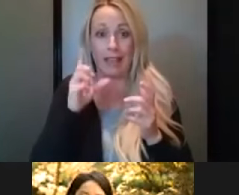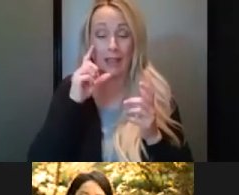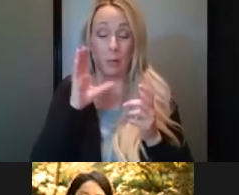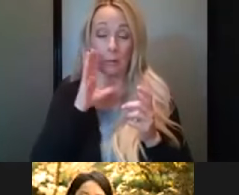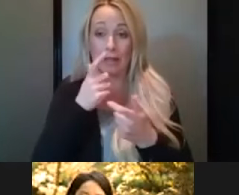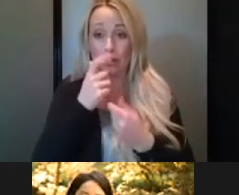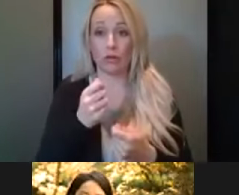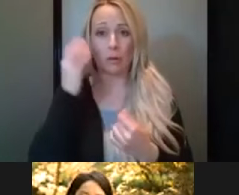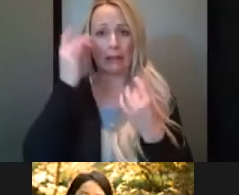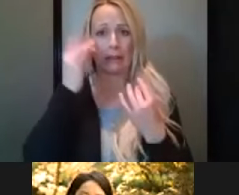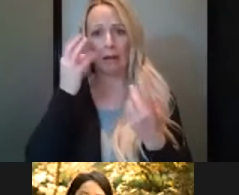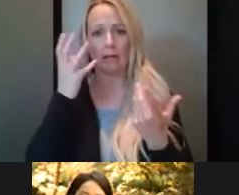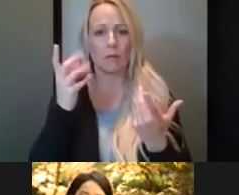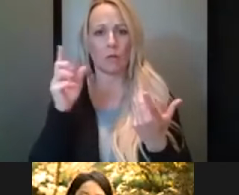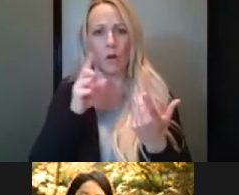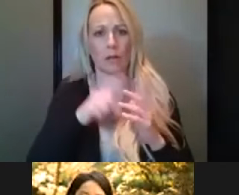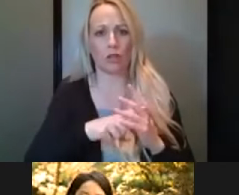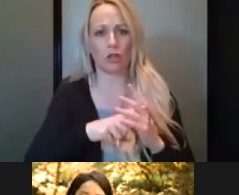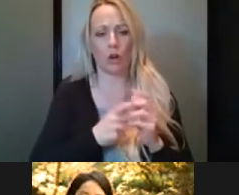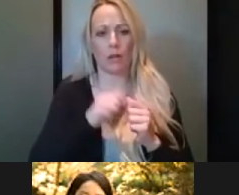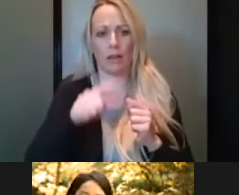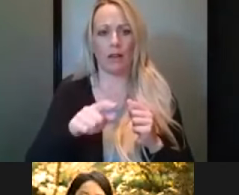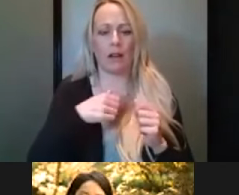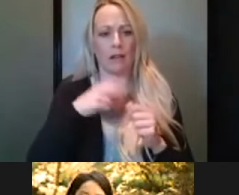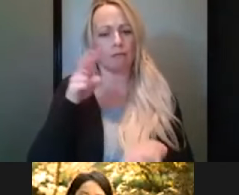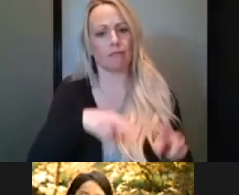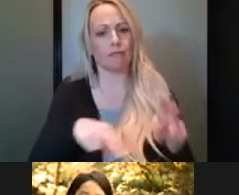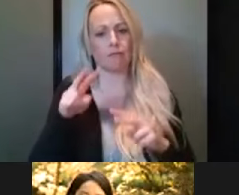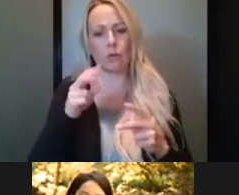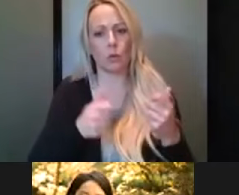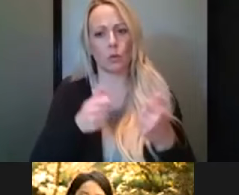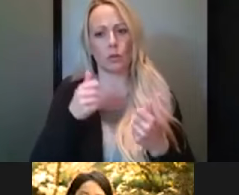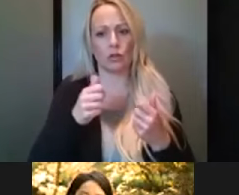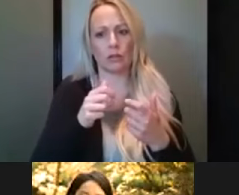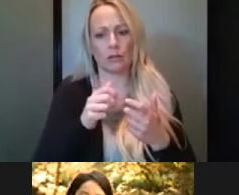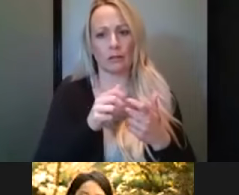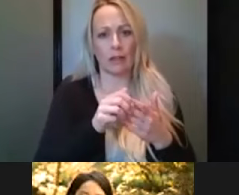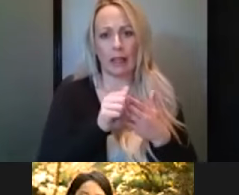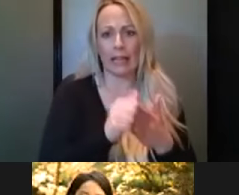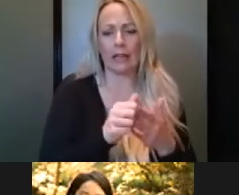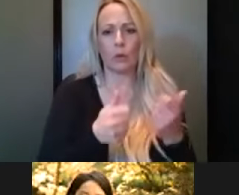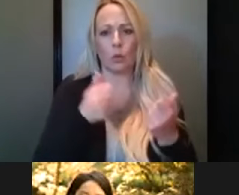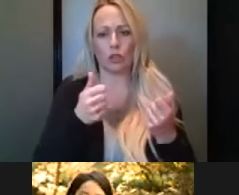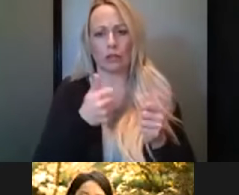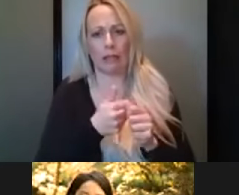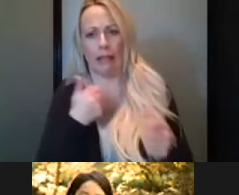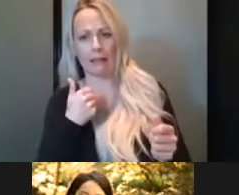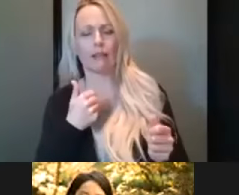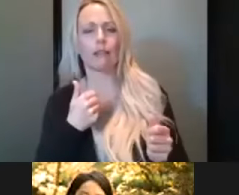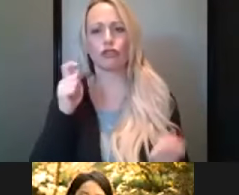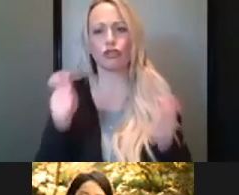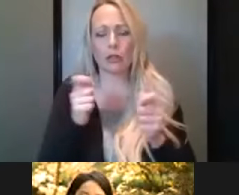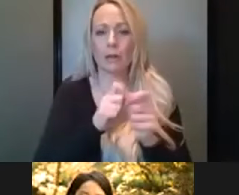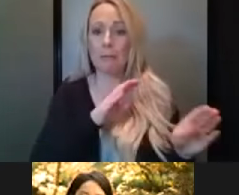about, well, where we started with this is wanting to look at which is leading and which is lagging changes in